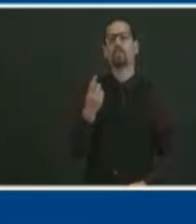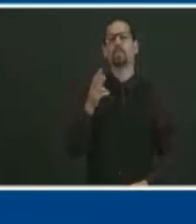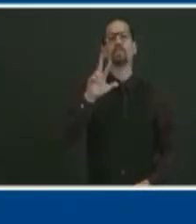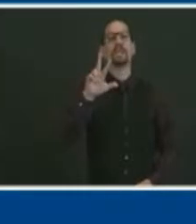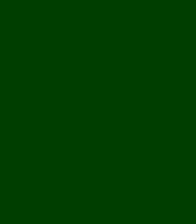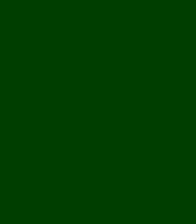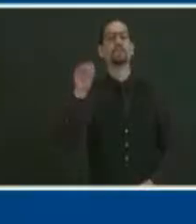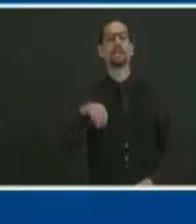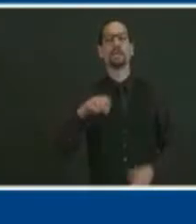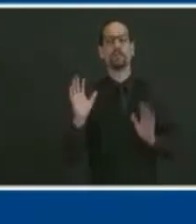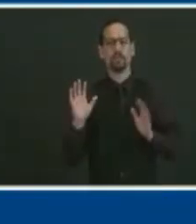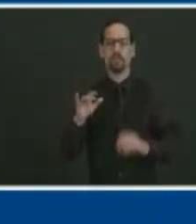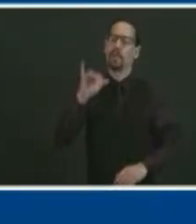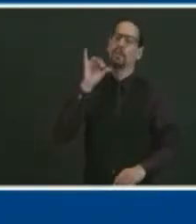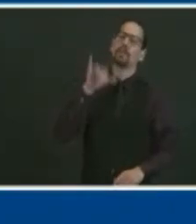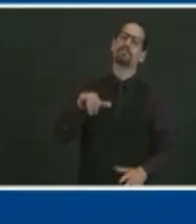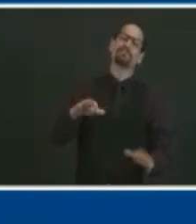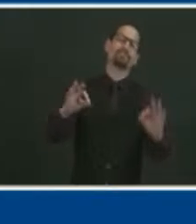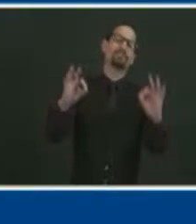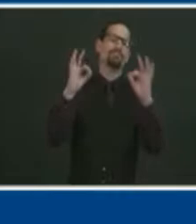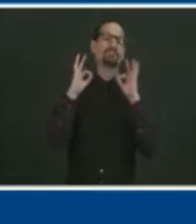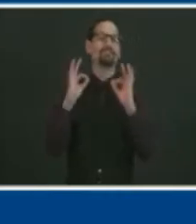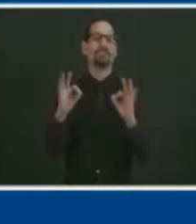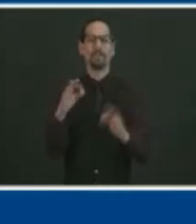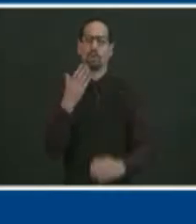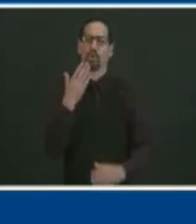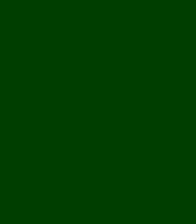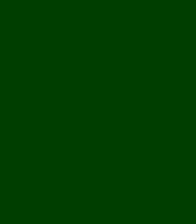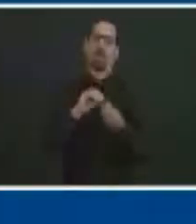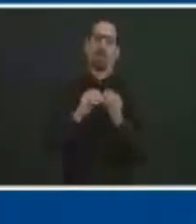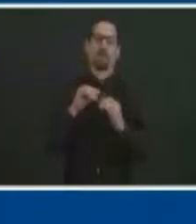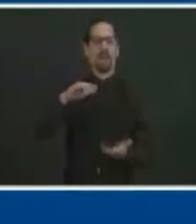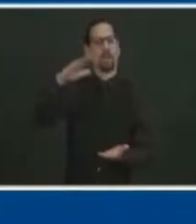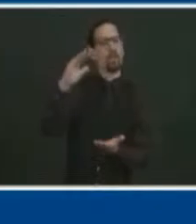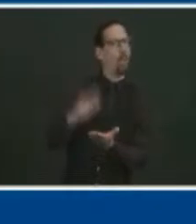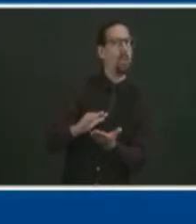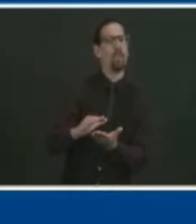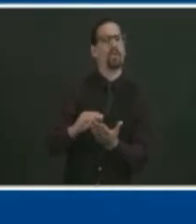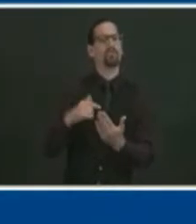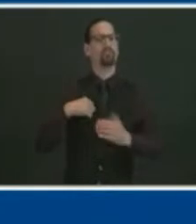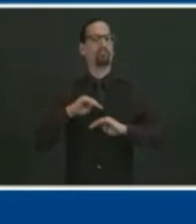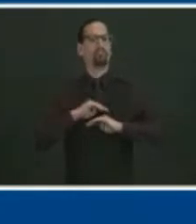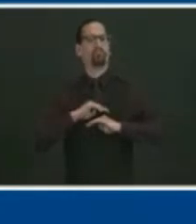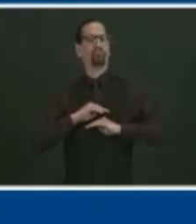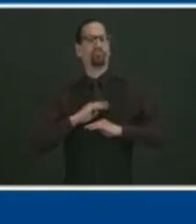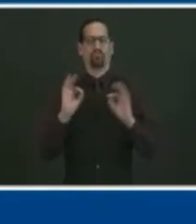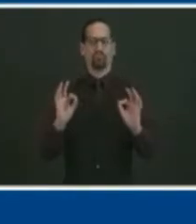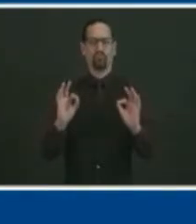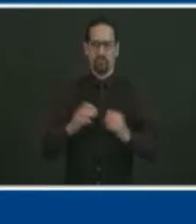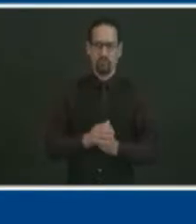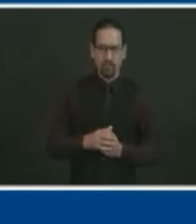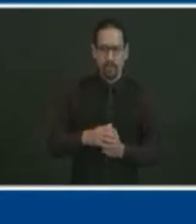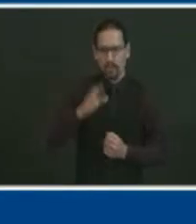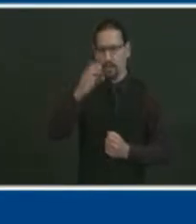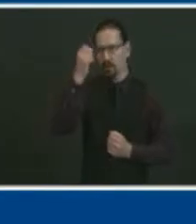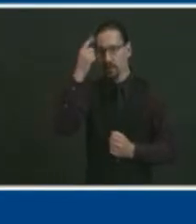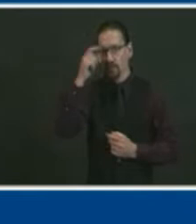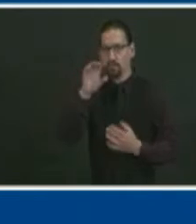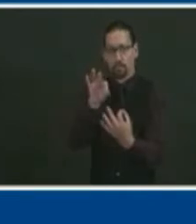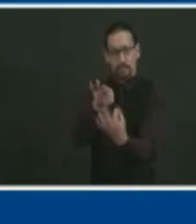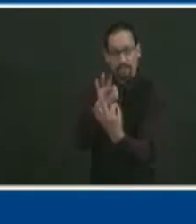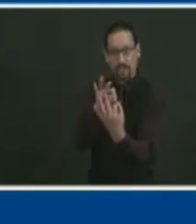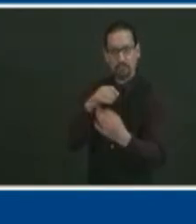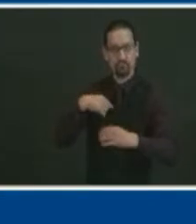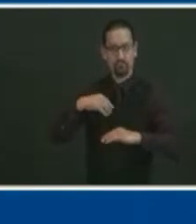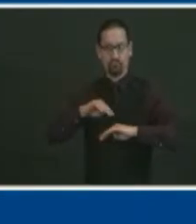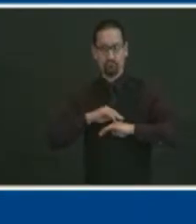are very encouraging statistics. I will say we're not there yet by any